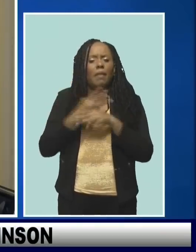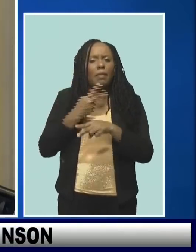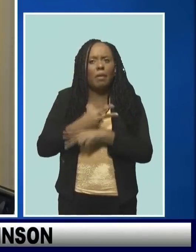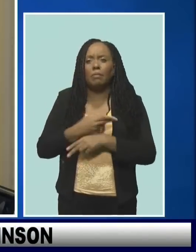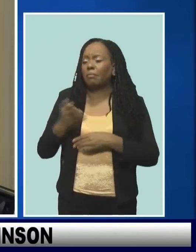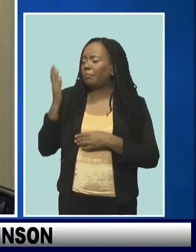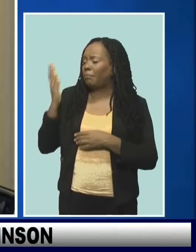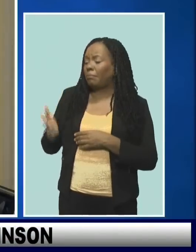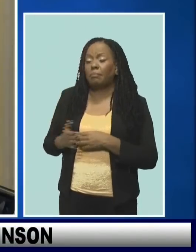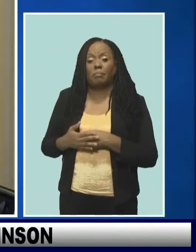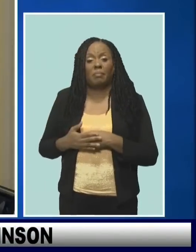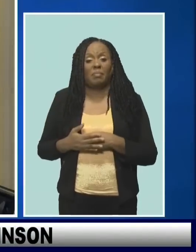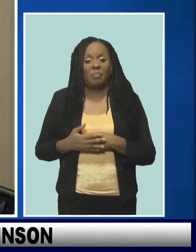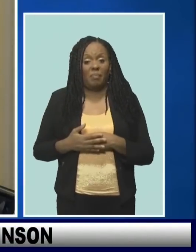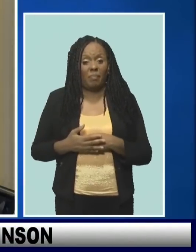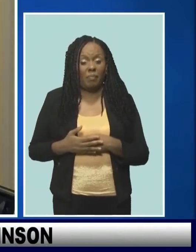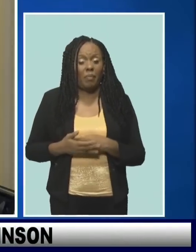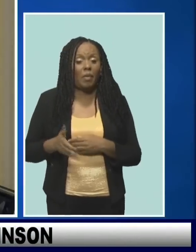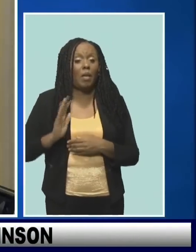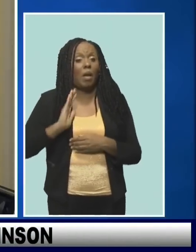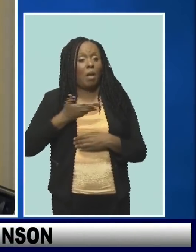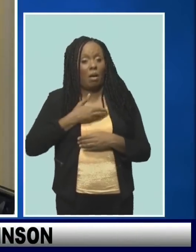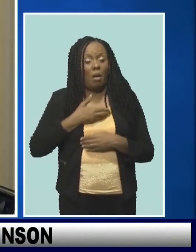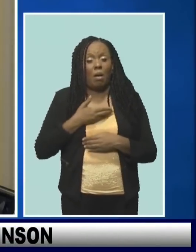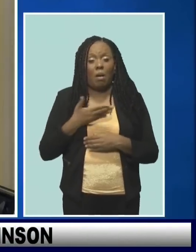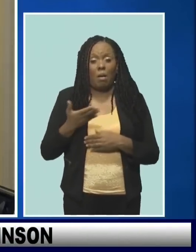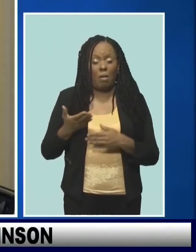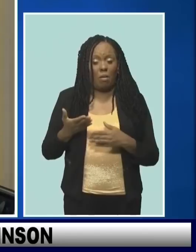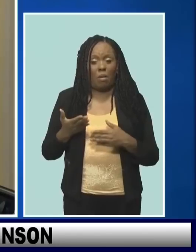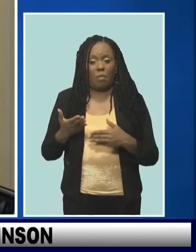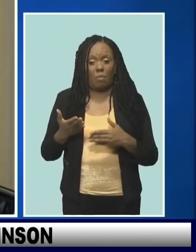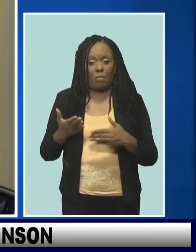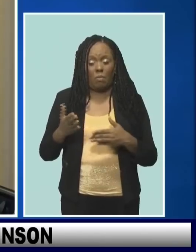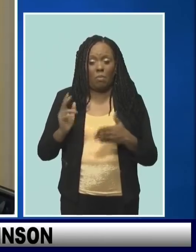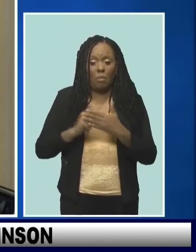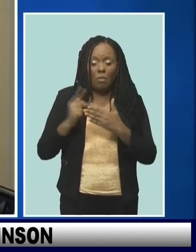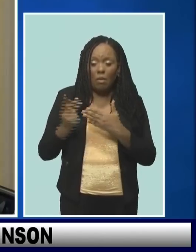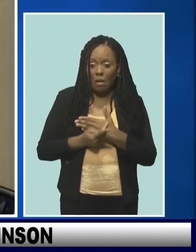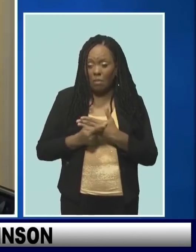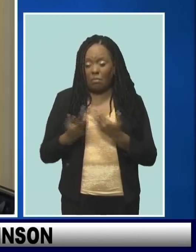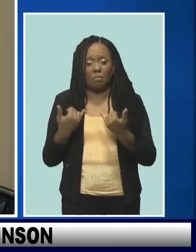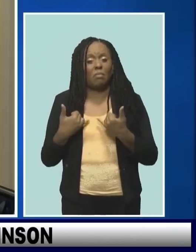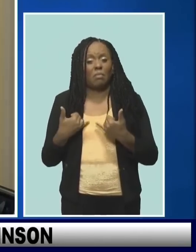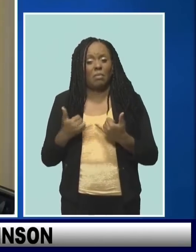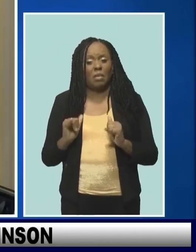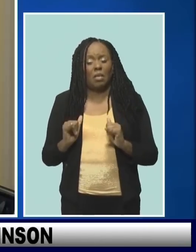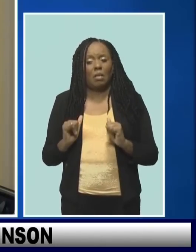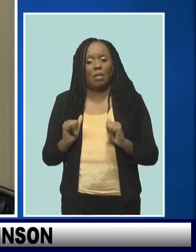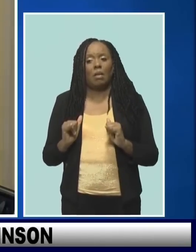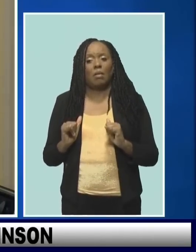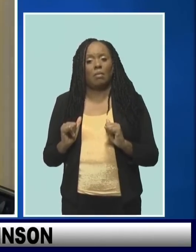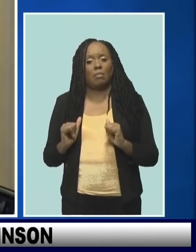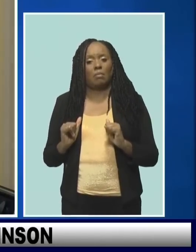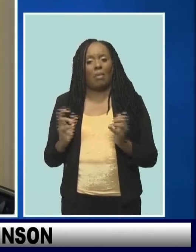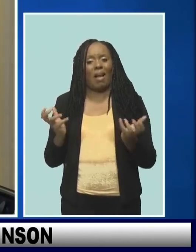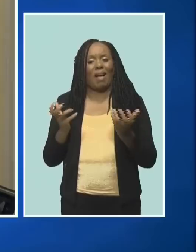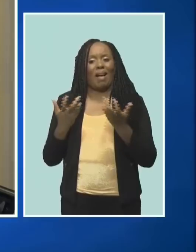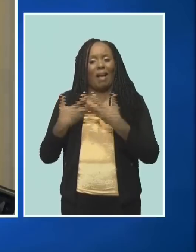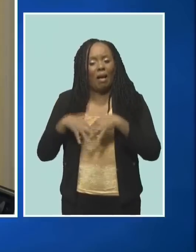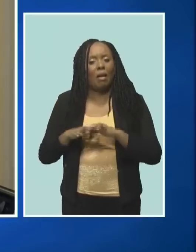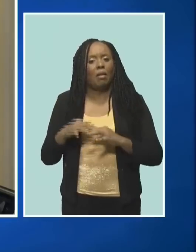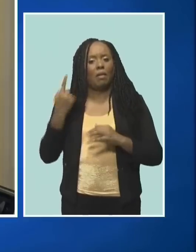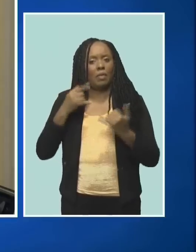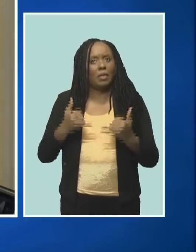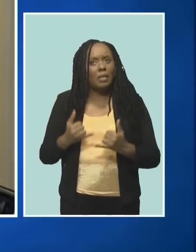for the needs of today? How can we align our training to the school's curriculum,